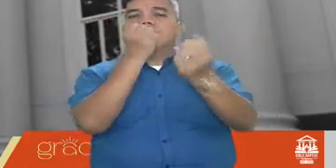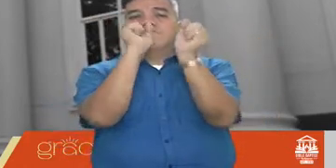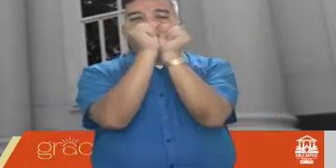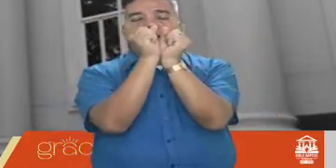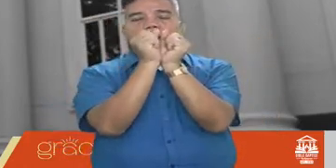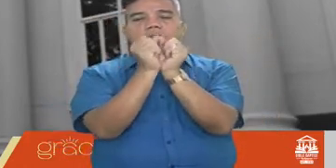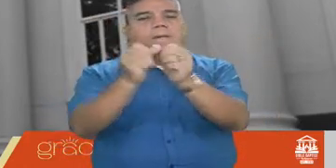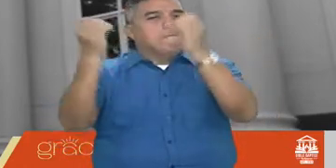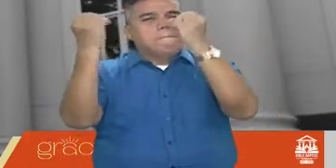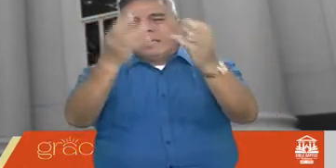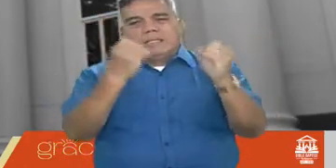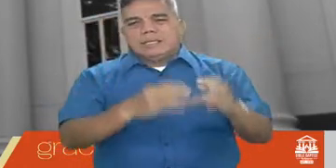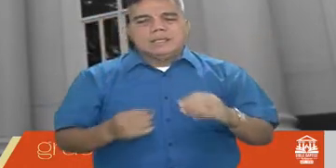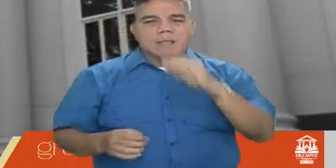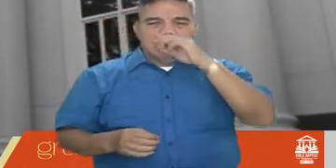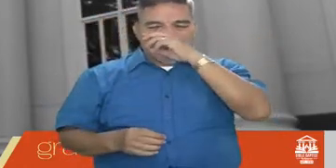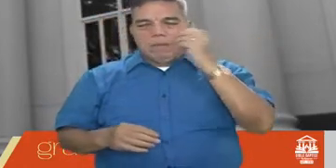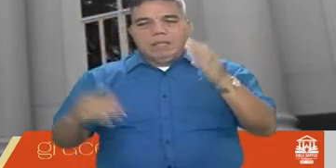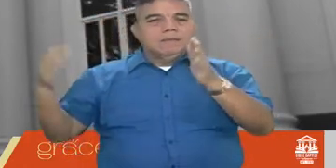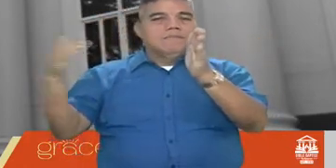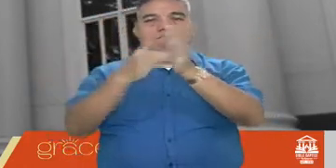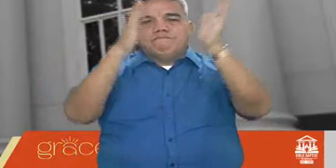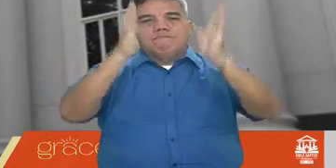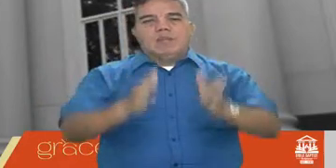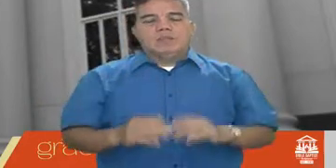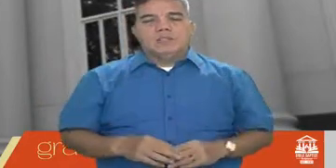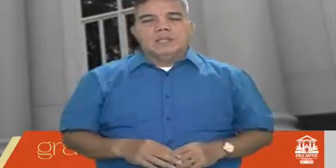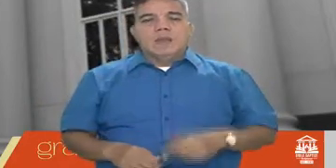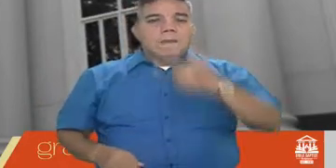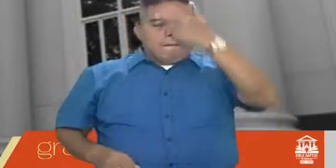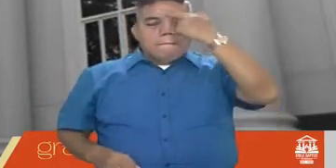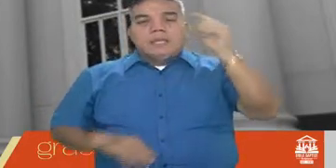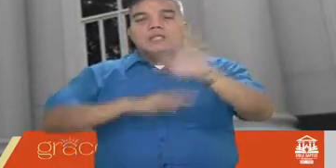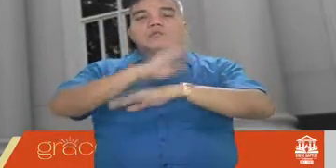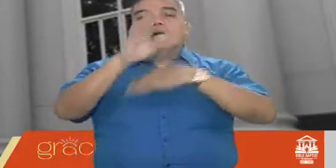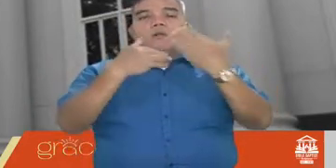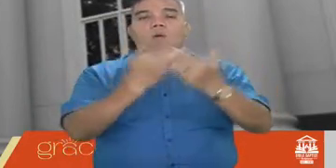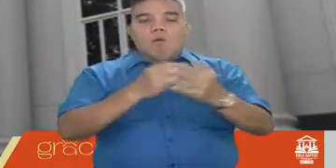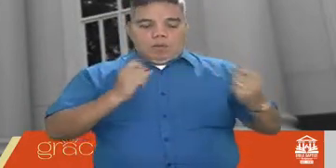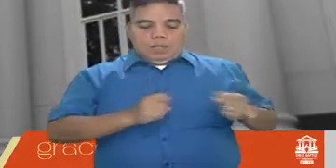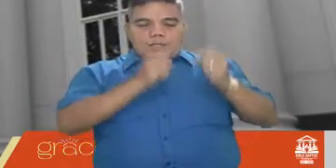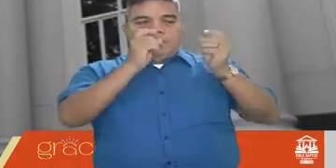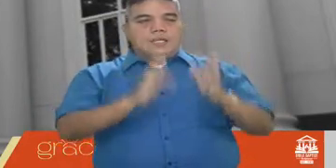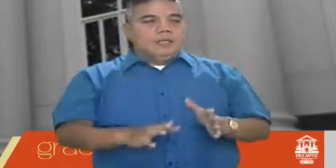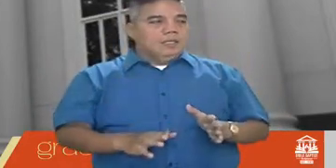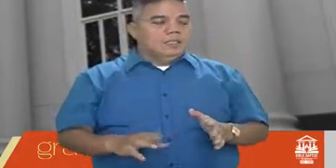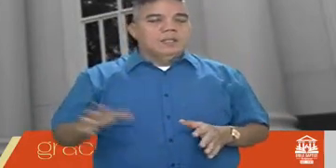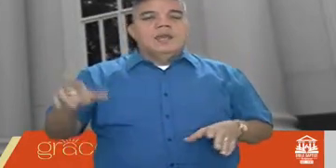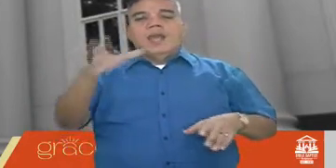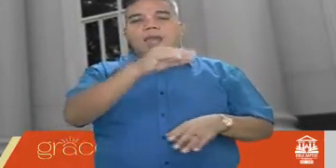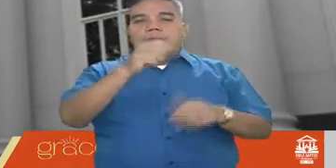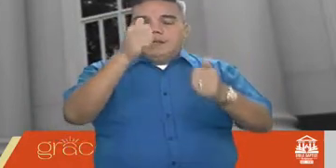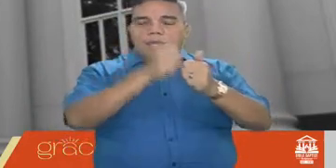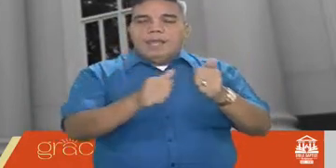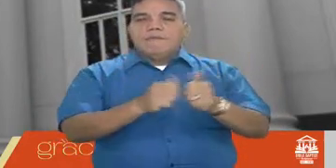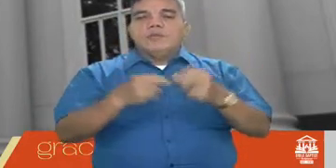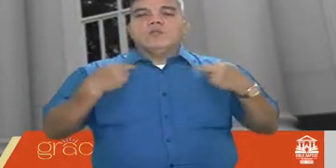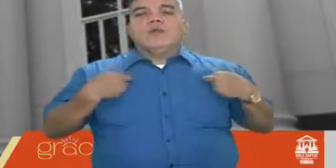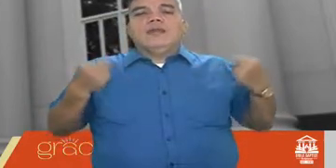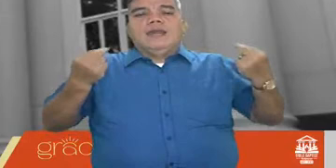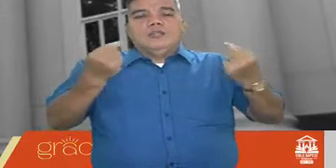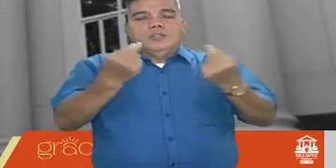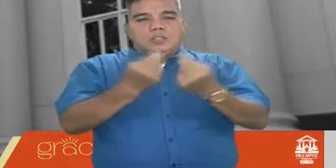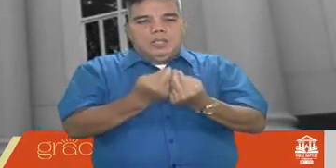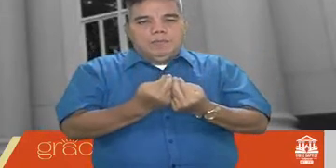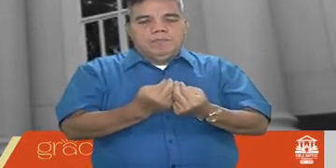land. Tanawa, porting daghana ditong violators. Because we are all sinners, we are violators. And every